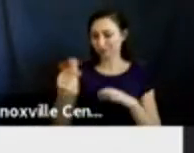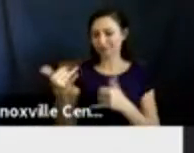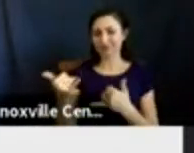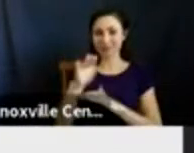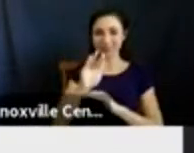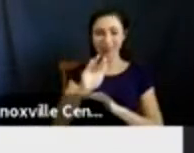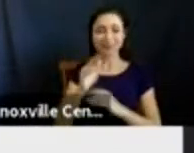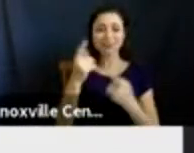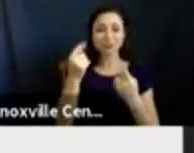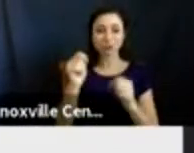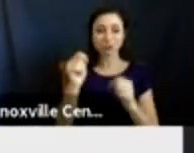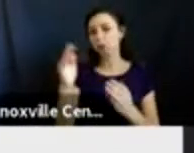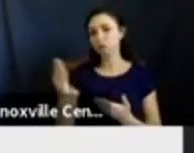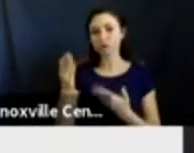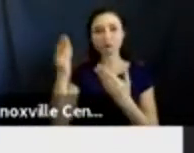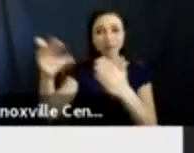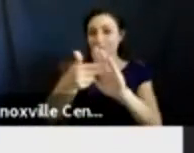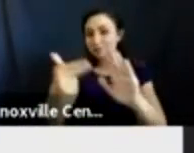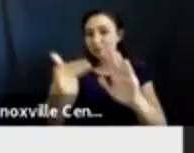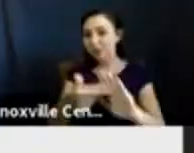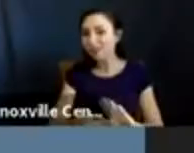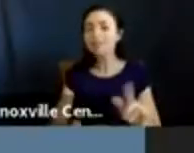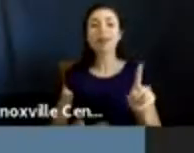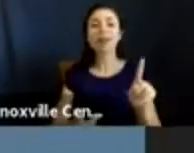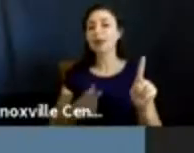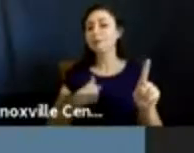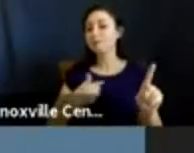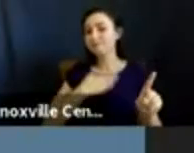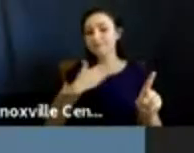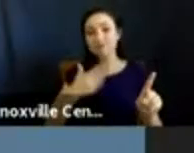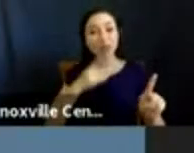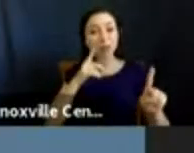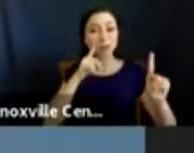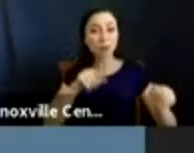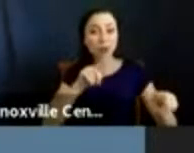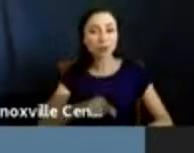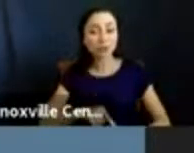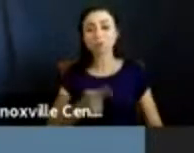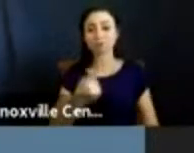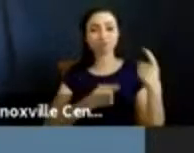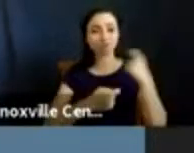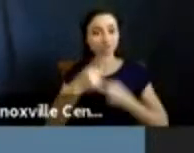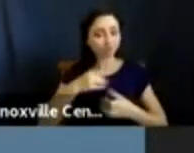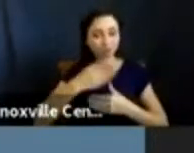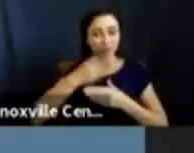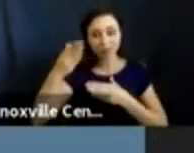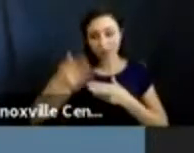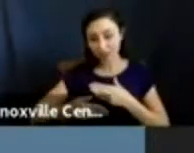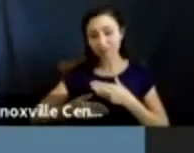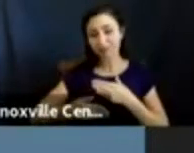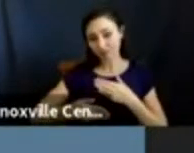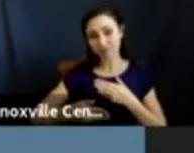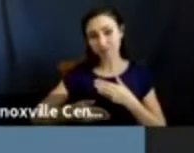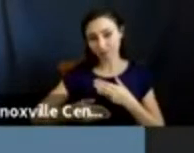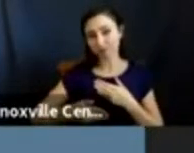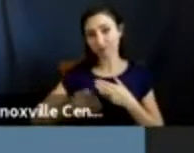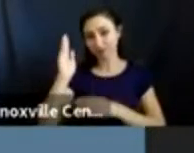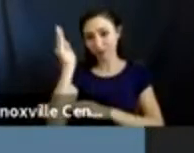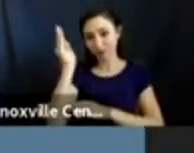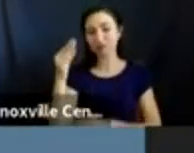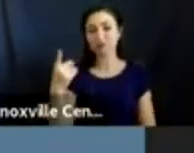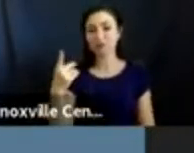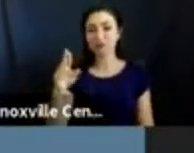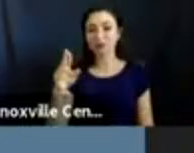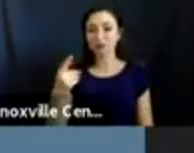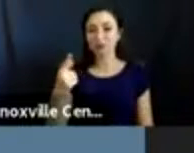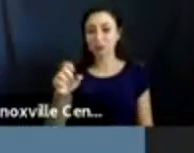some highlights. I'm happy to answer questions at the end of this presentation. So as Dr. Gotcher mentioned,